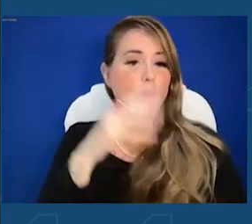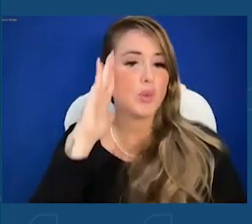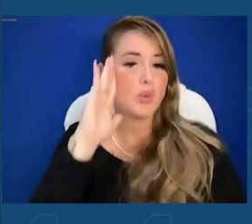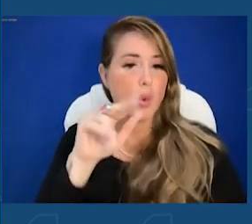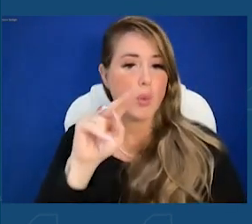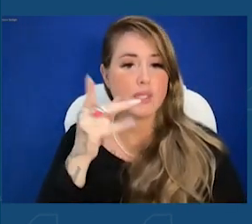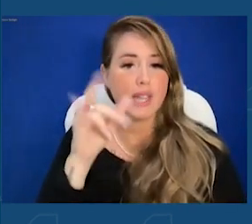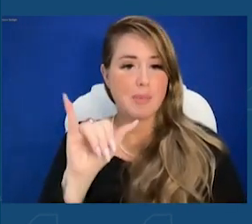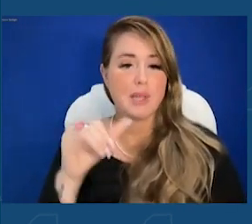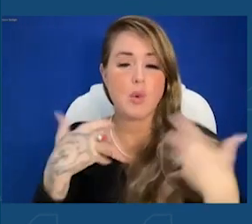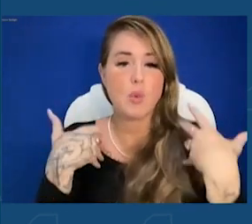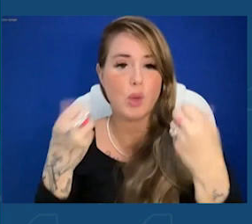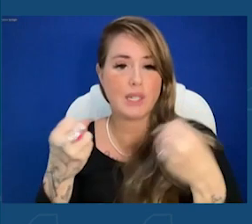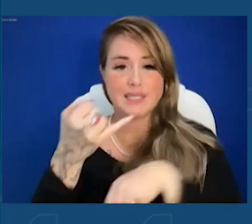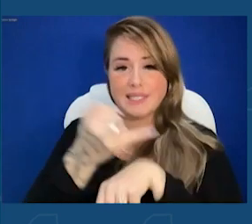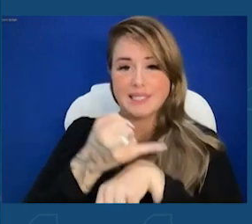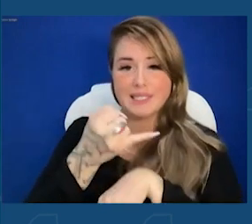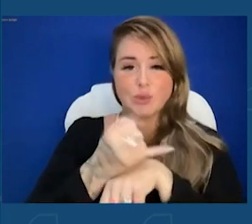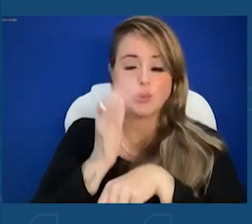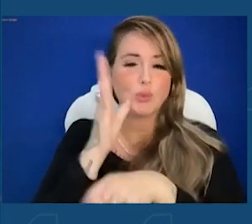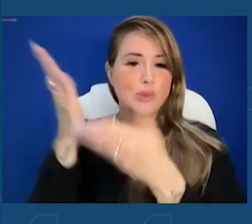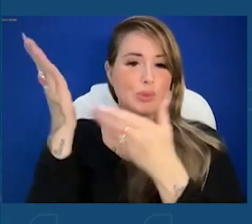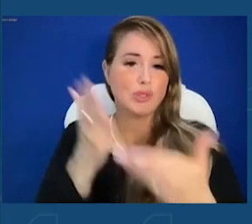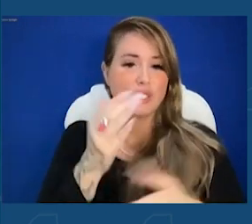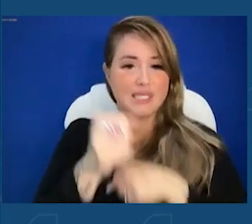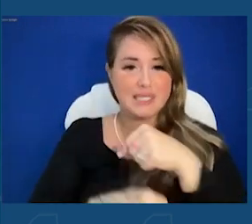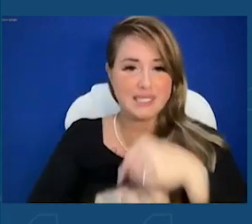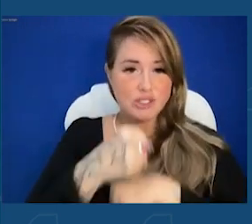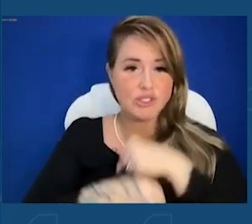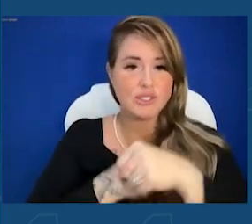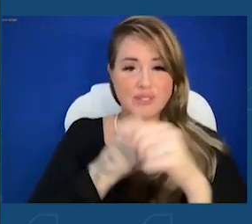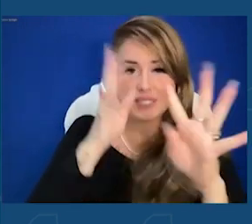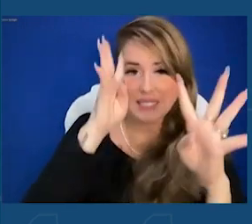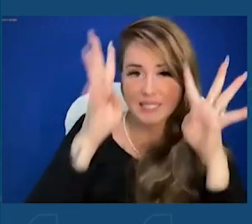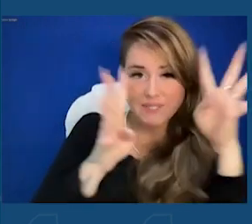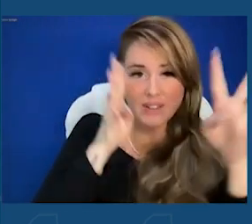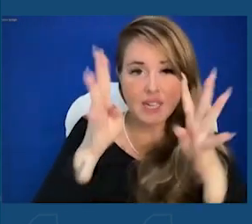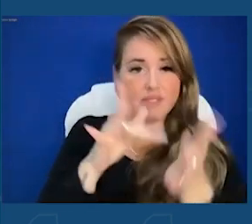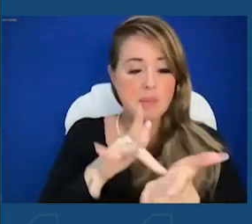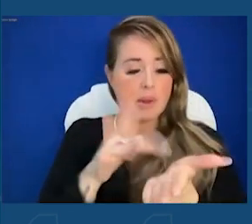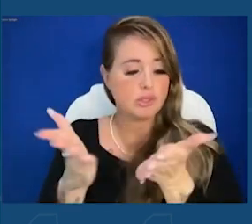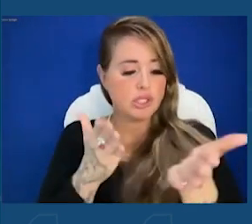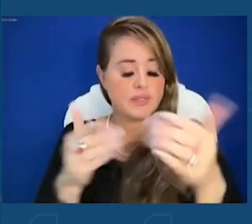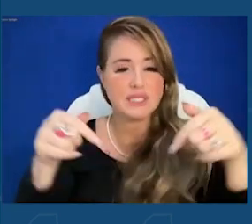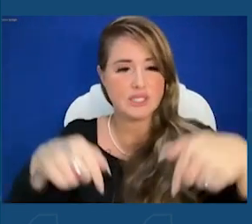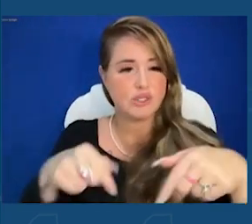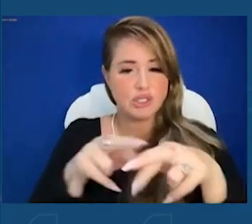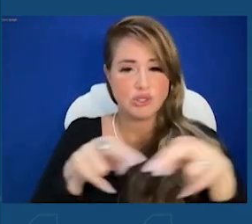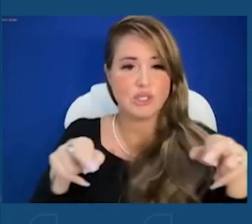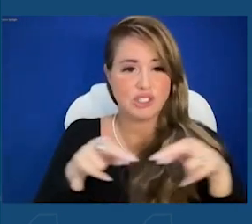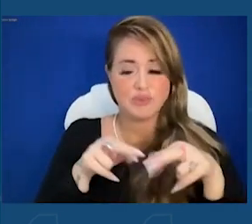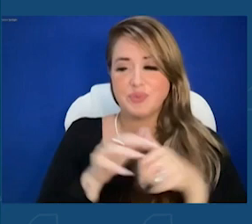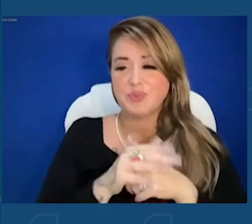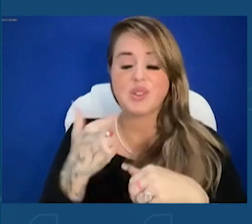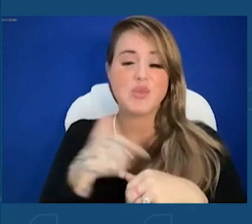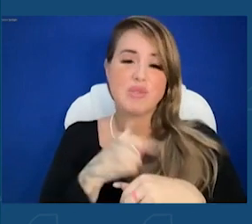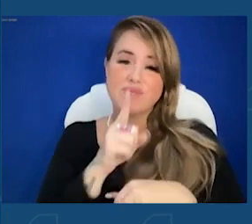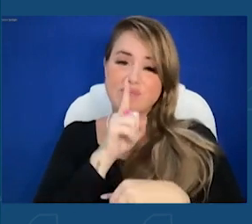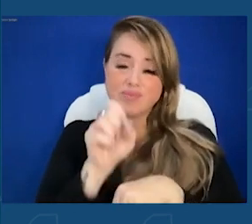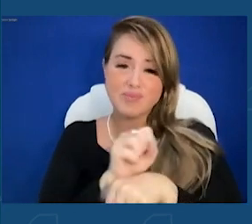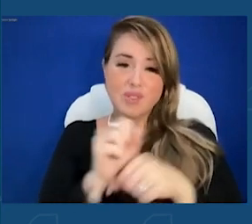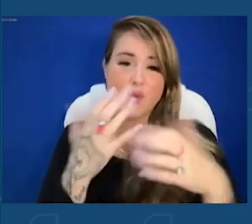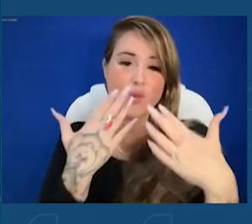Wellness Institute will bring years of innovative medical services to the region. We are especially